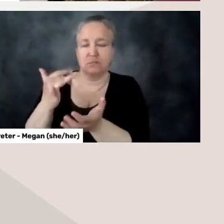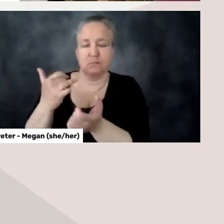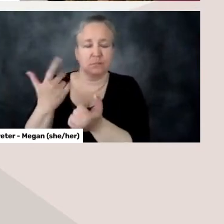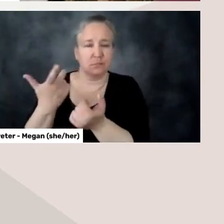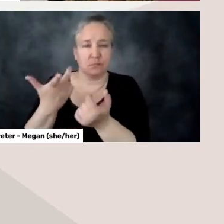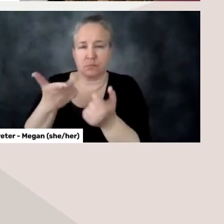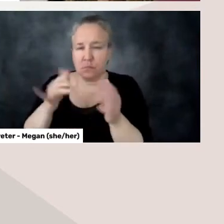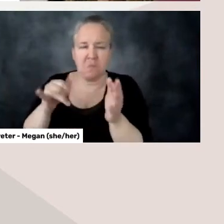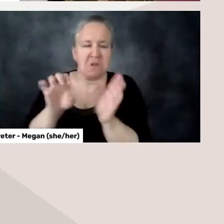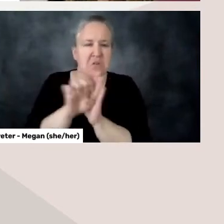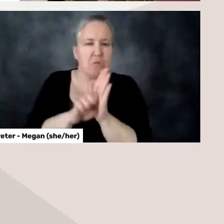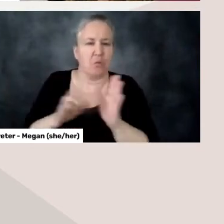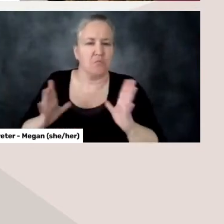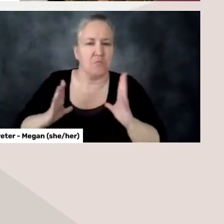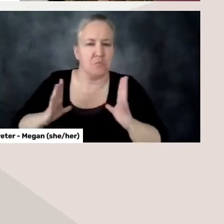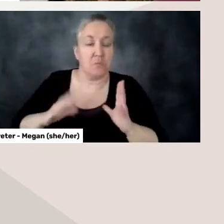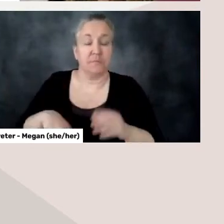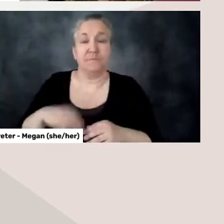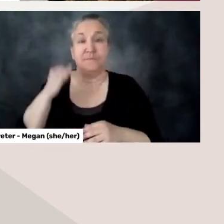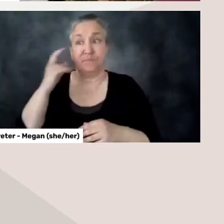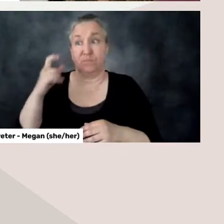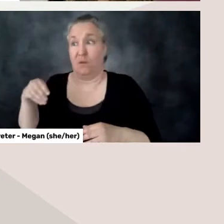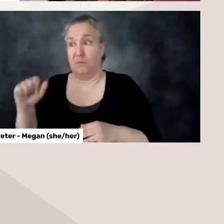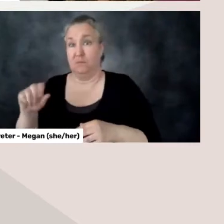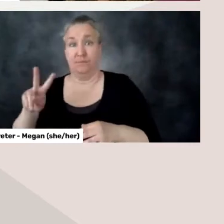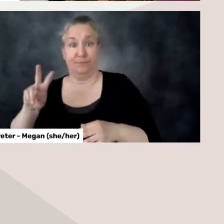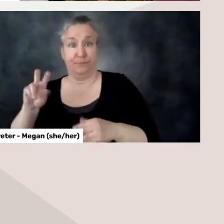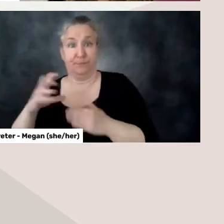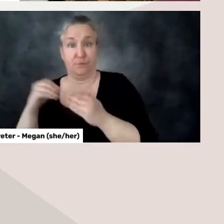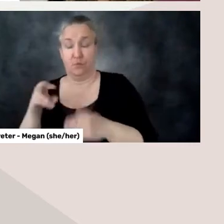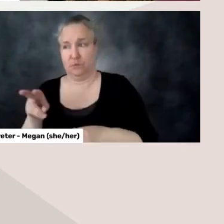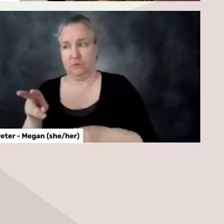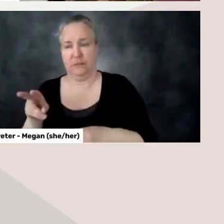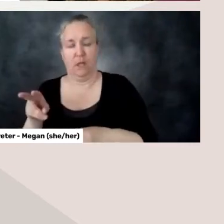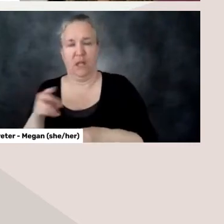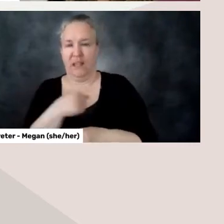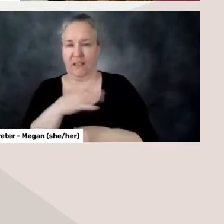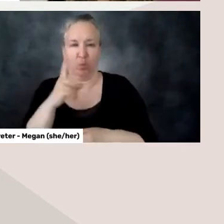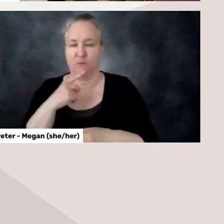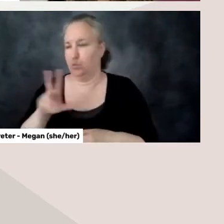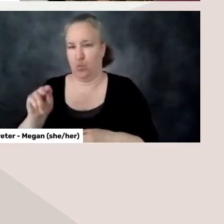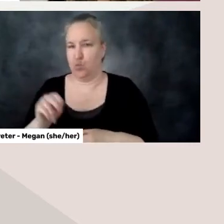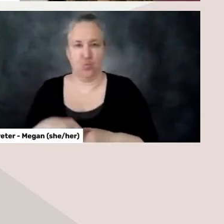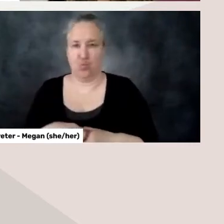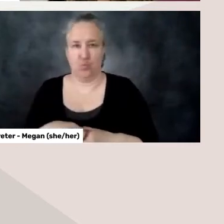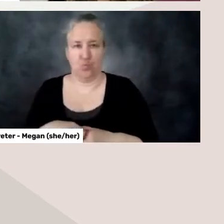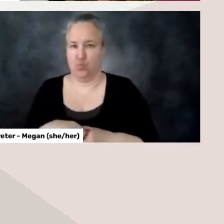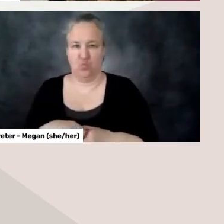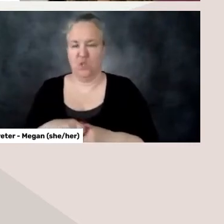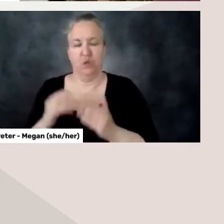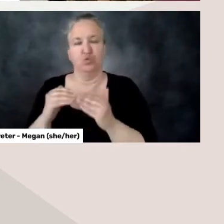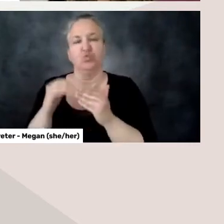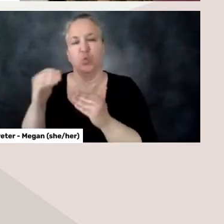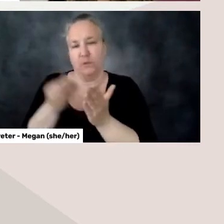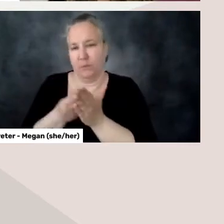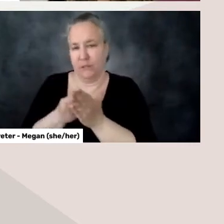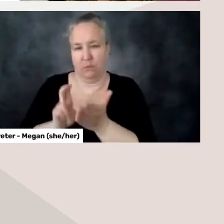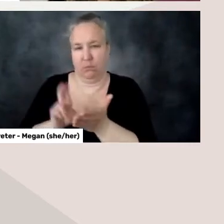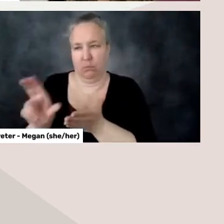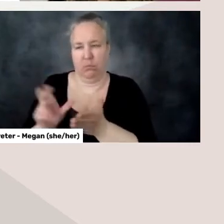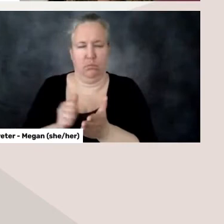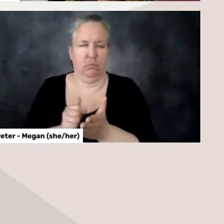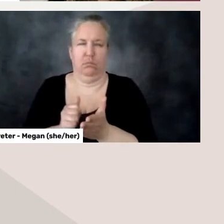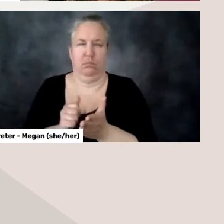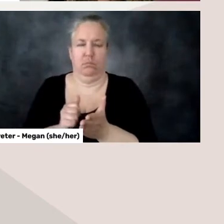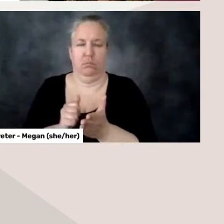that's ethical. But if you want to pay them $200, they will say no. this is a little too much. This does not explain